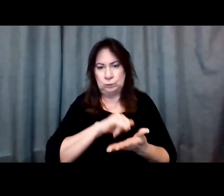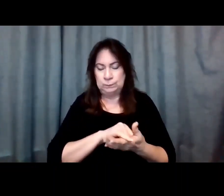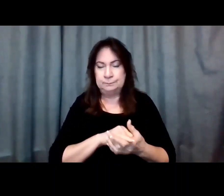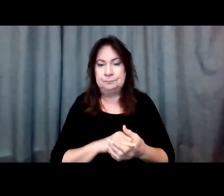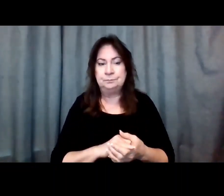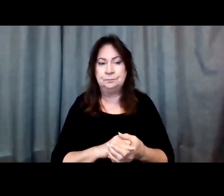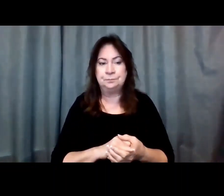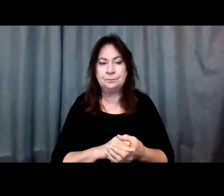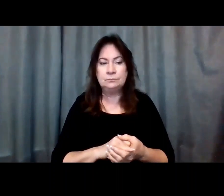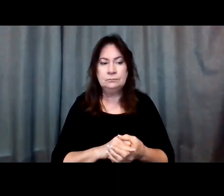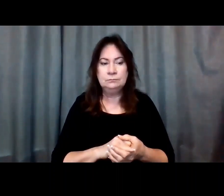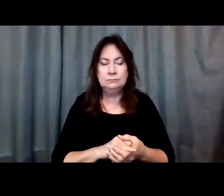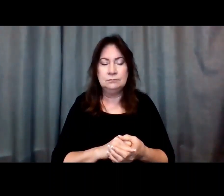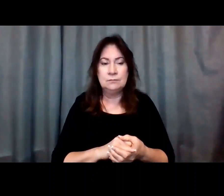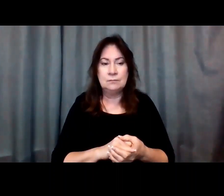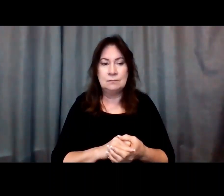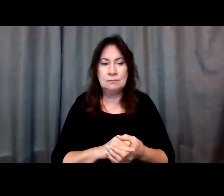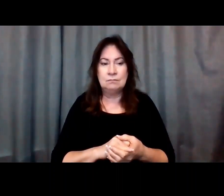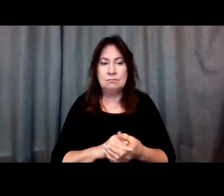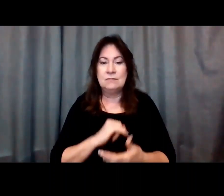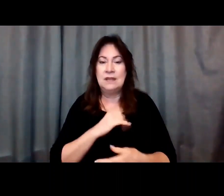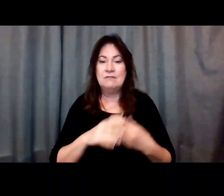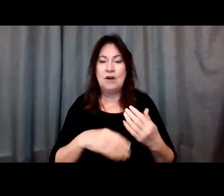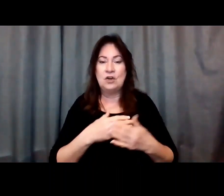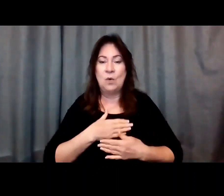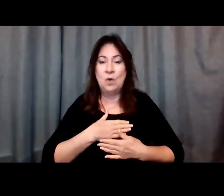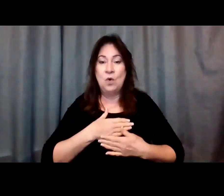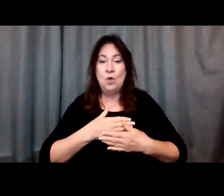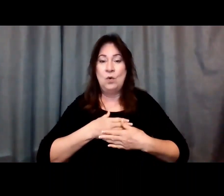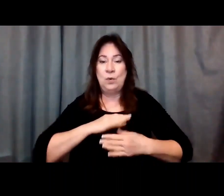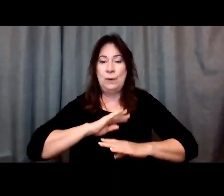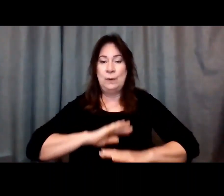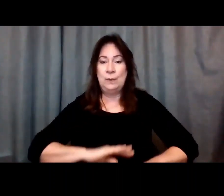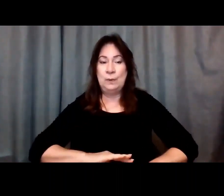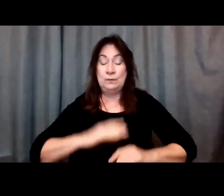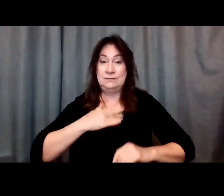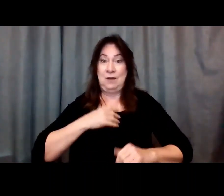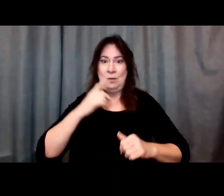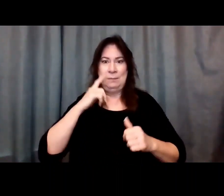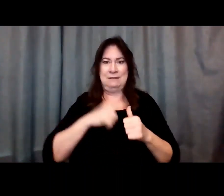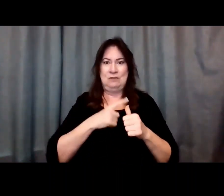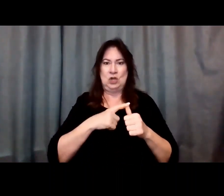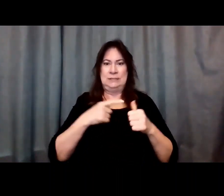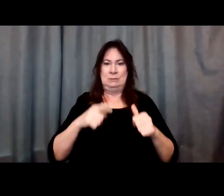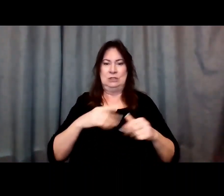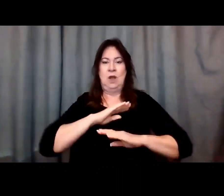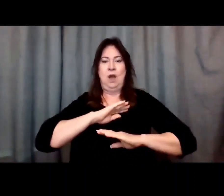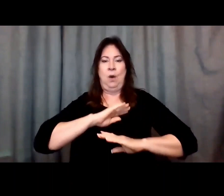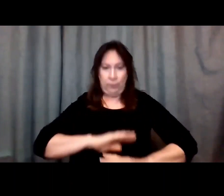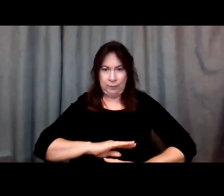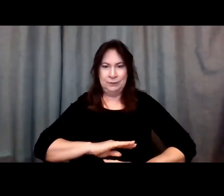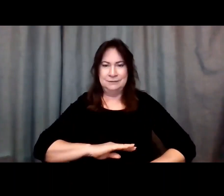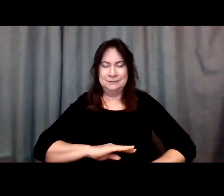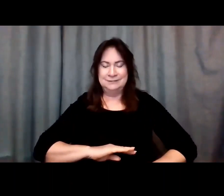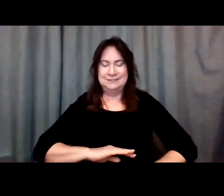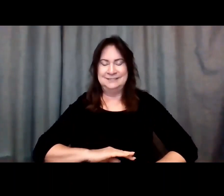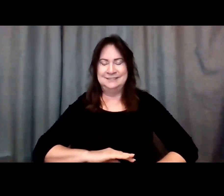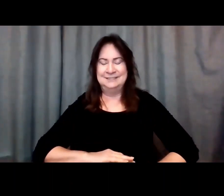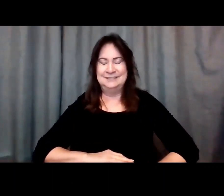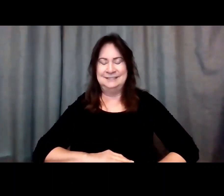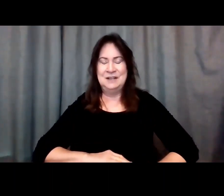if everyone breathes a sigh of relief. And I'd be first among you, I could assure you, to breathe that sigh of relief,